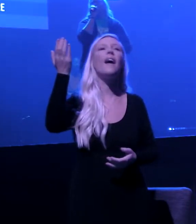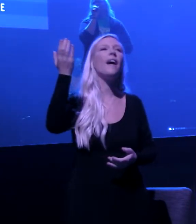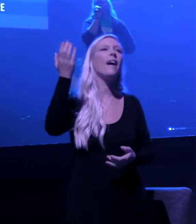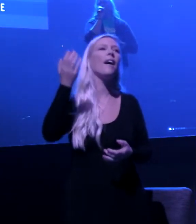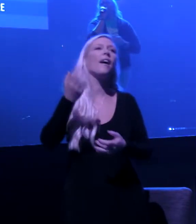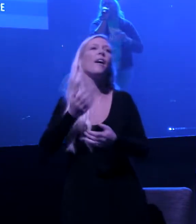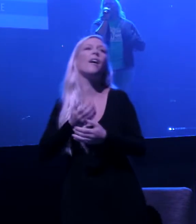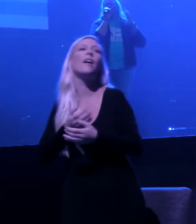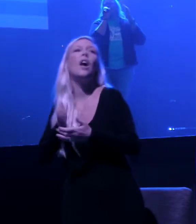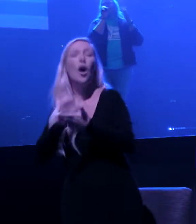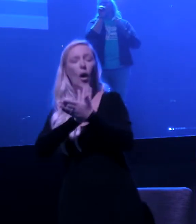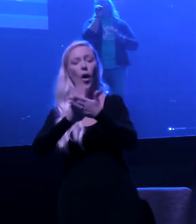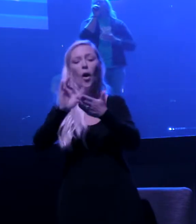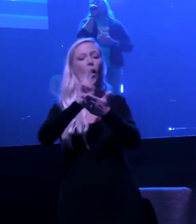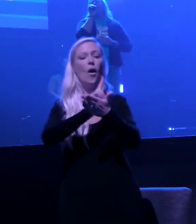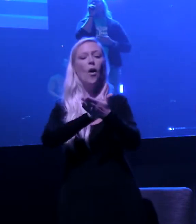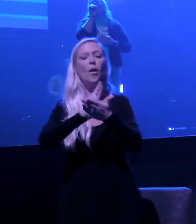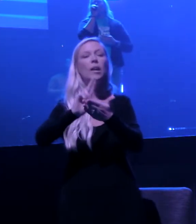are.